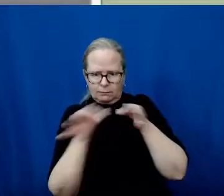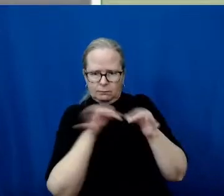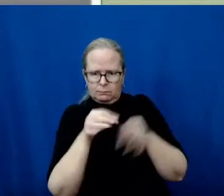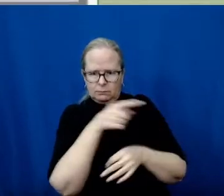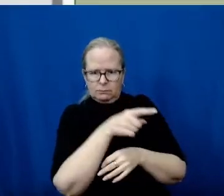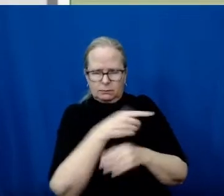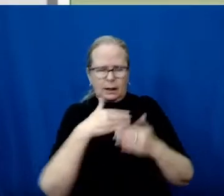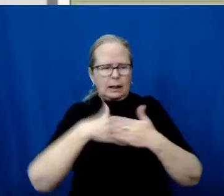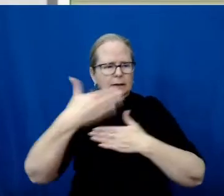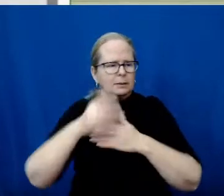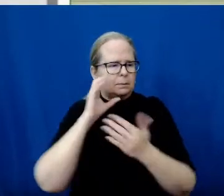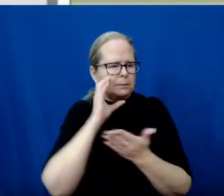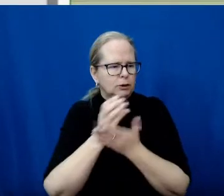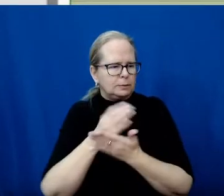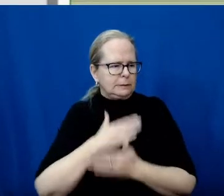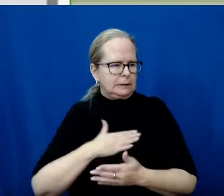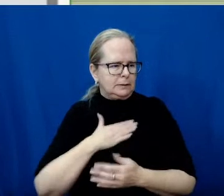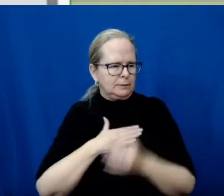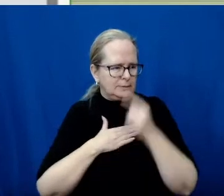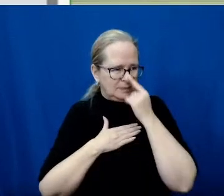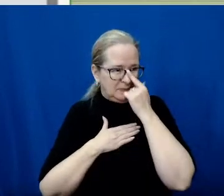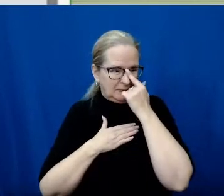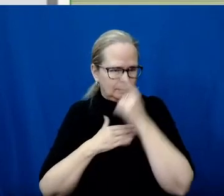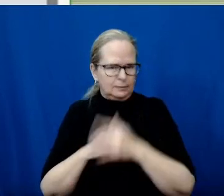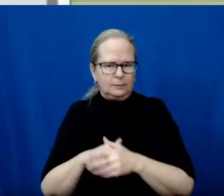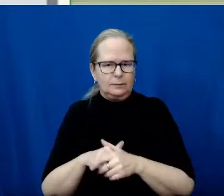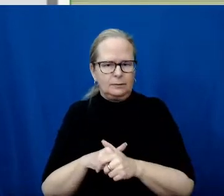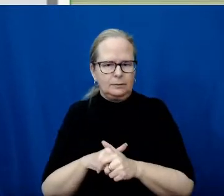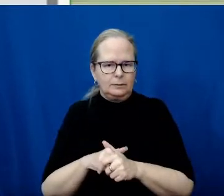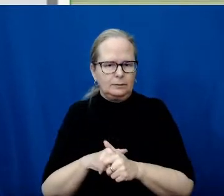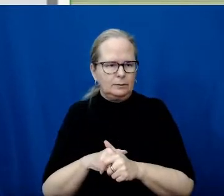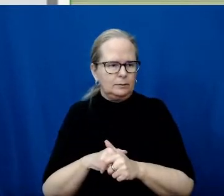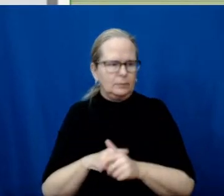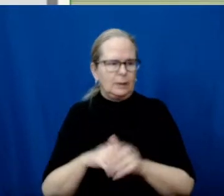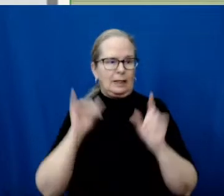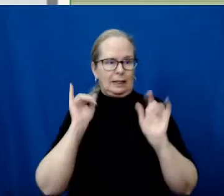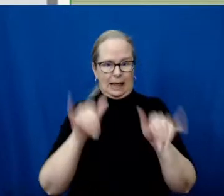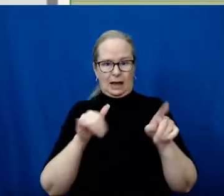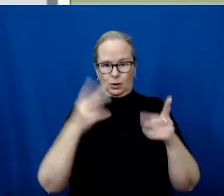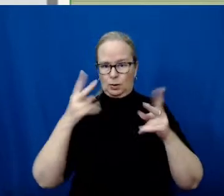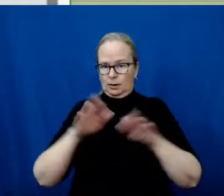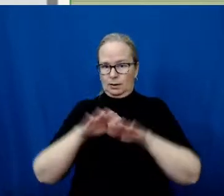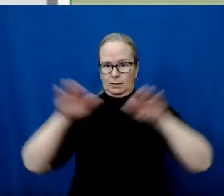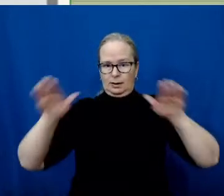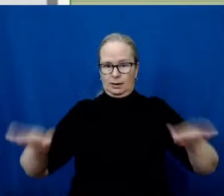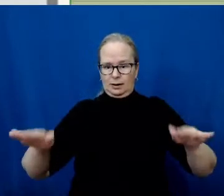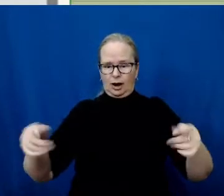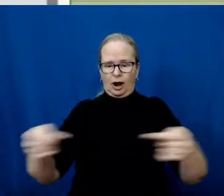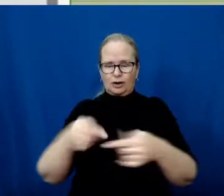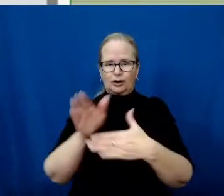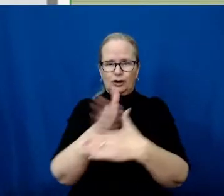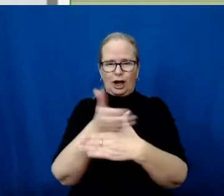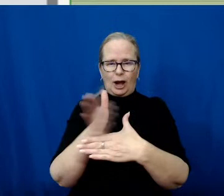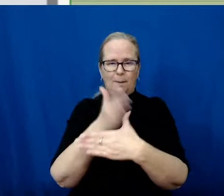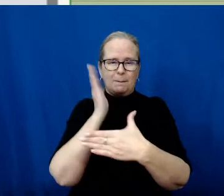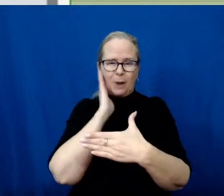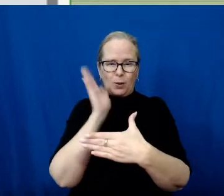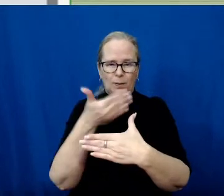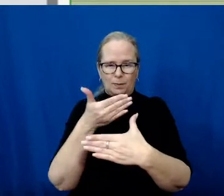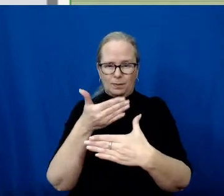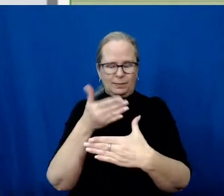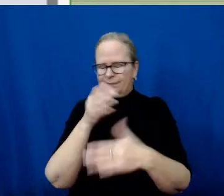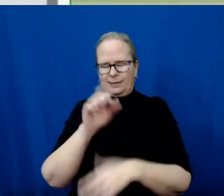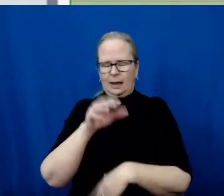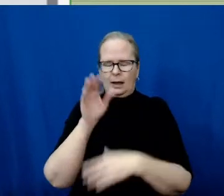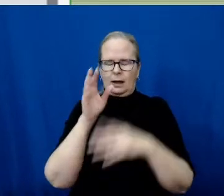So this is when we get into two units that are sharing a bathroom. And the first one, figure 6, is where the person on the left-hand